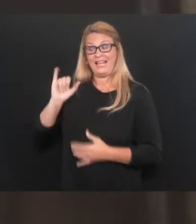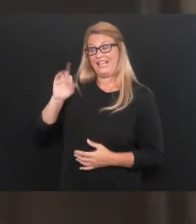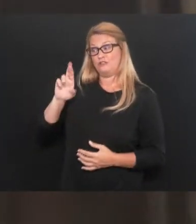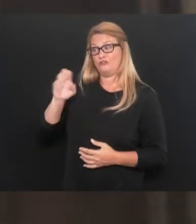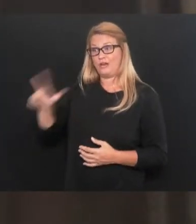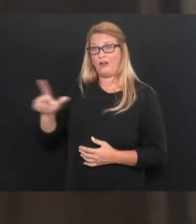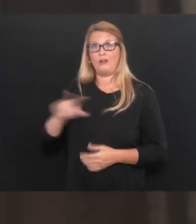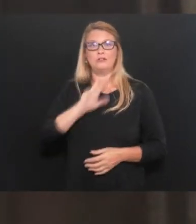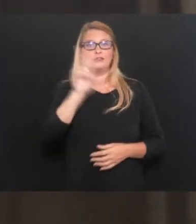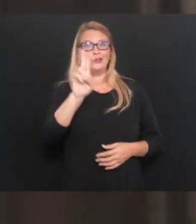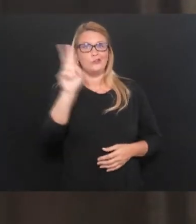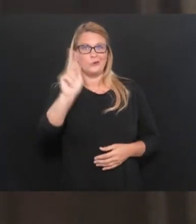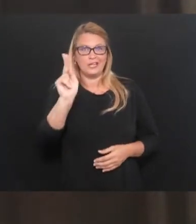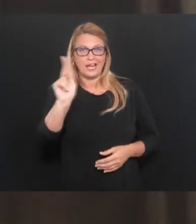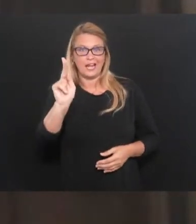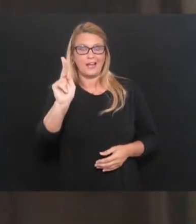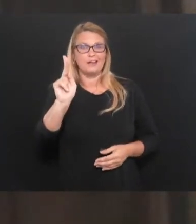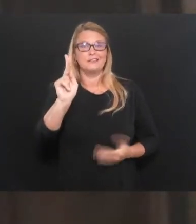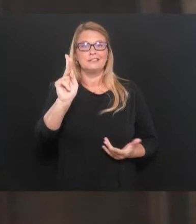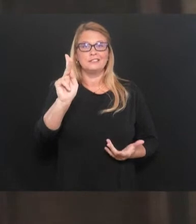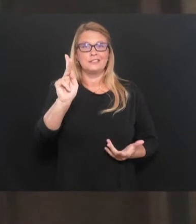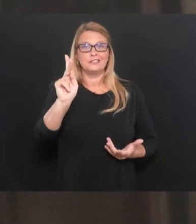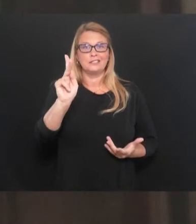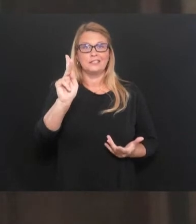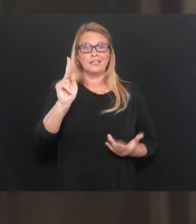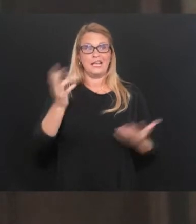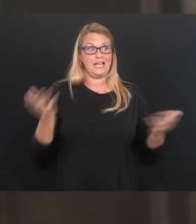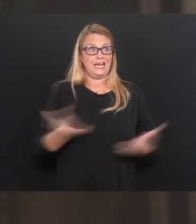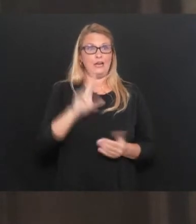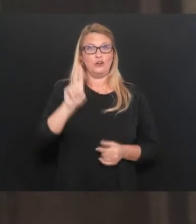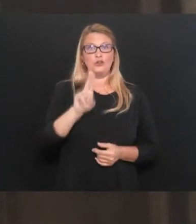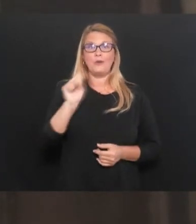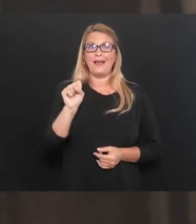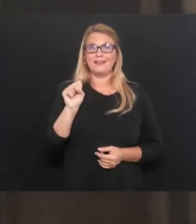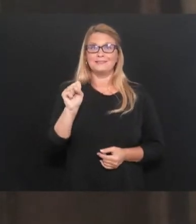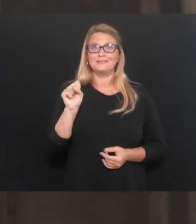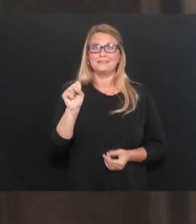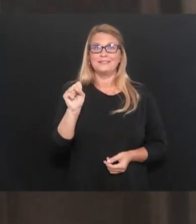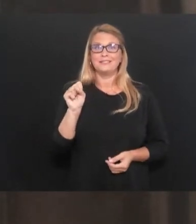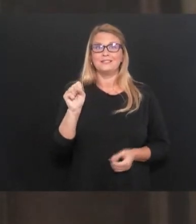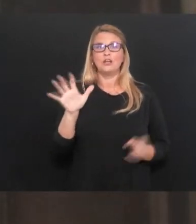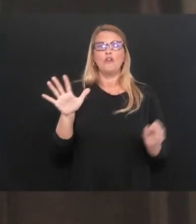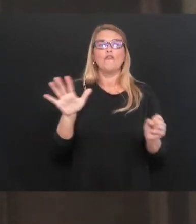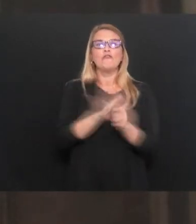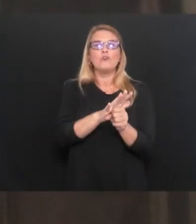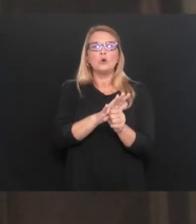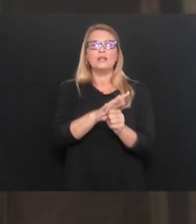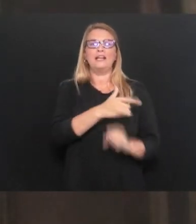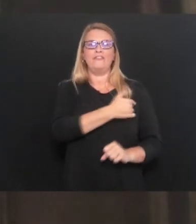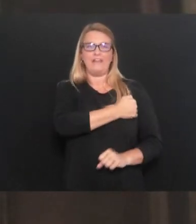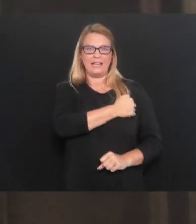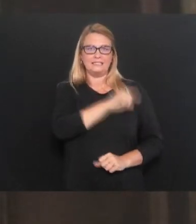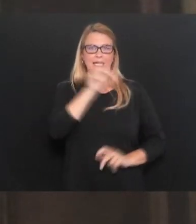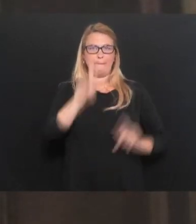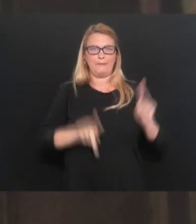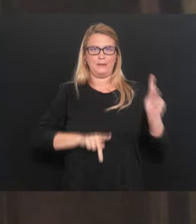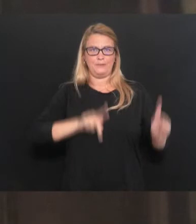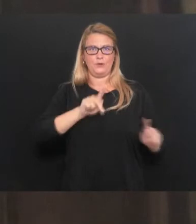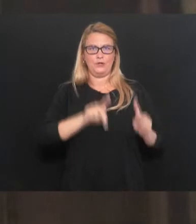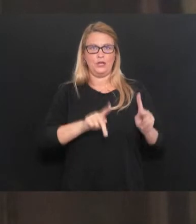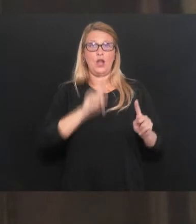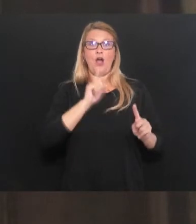Kingdom, in parts of, in the United States, is that fully vaccinated people are